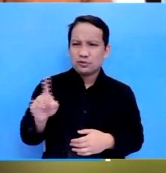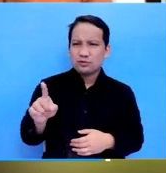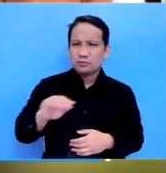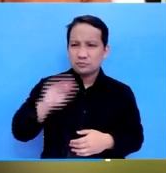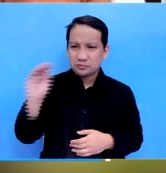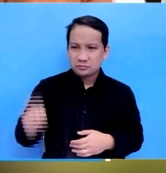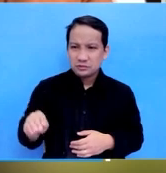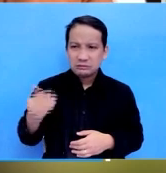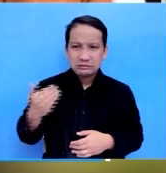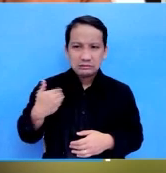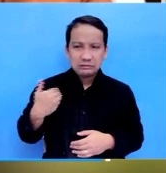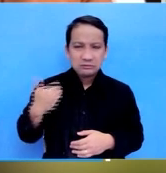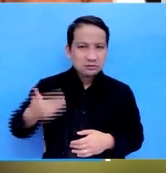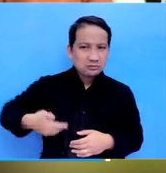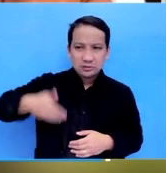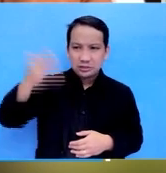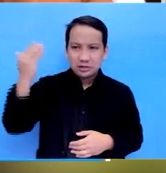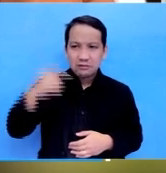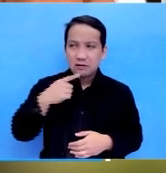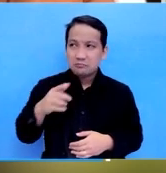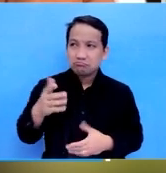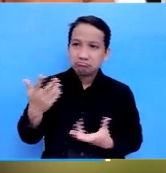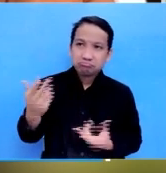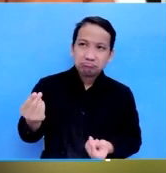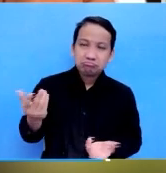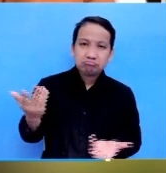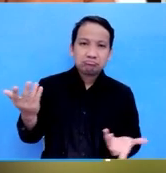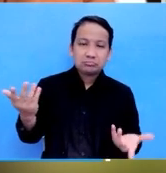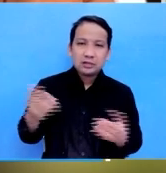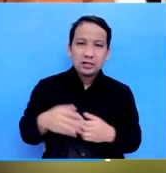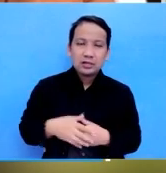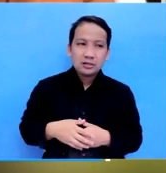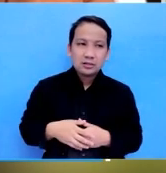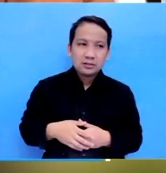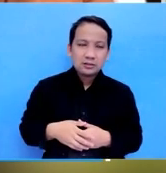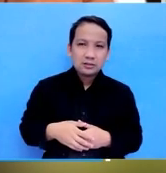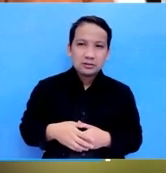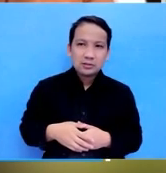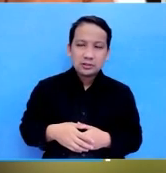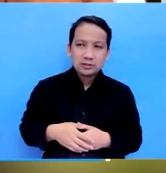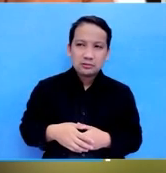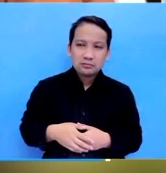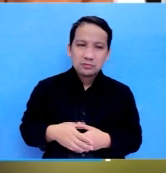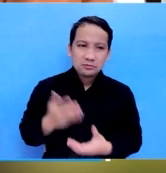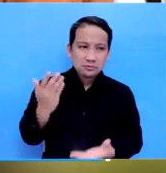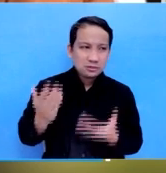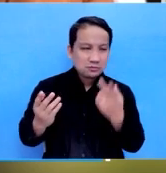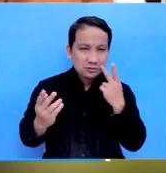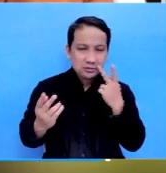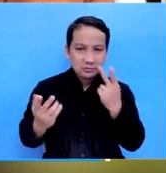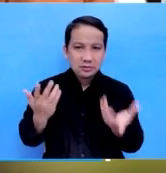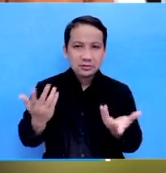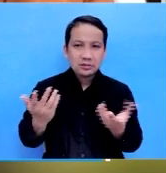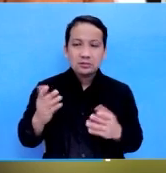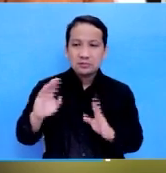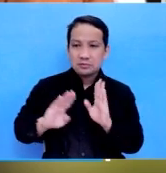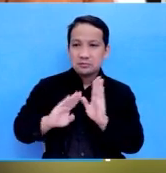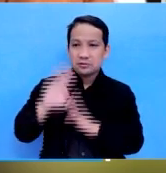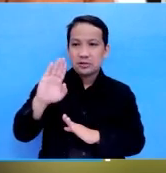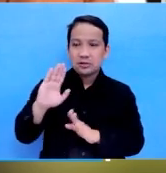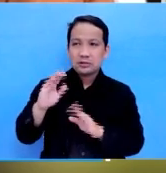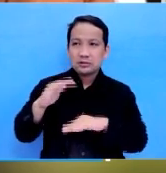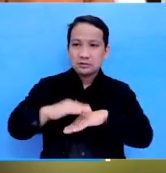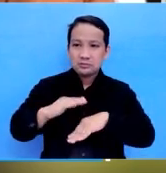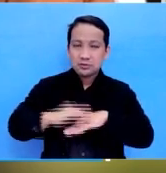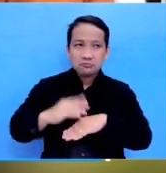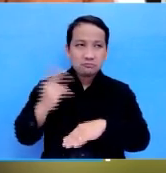naman masyadong tumatas yung healthcare utilization. So, it could take a while or baka hindi man tayo mag-escalate to alert level 2